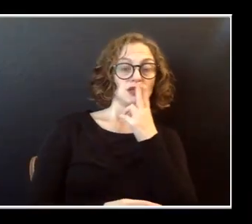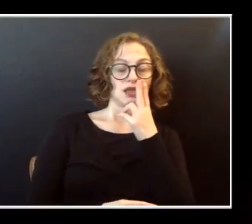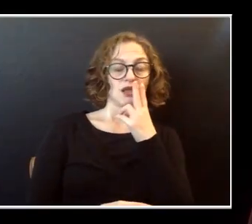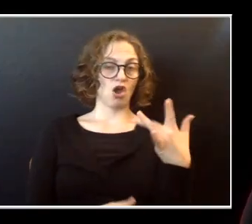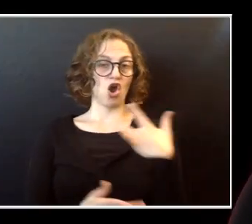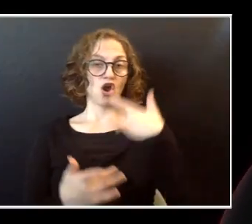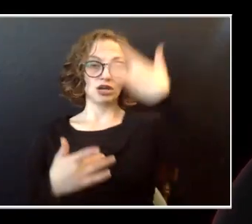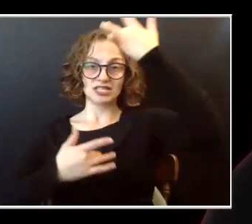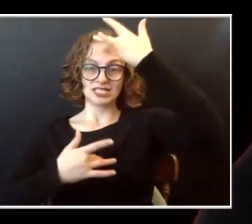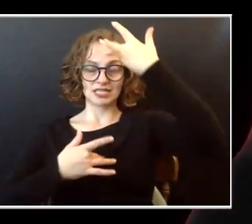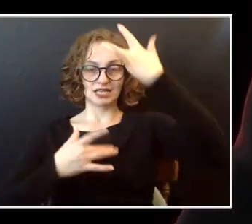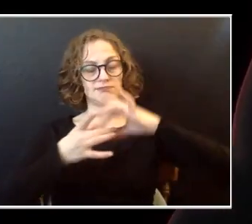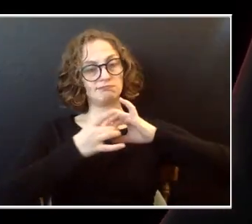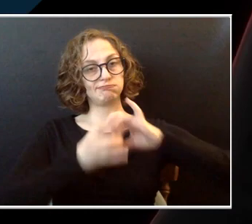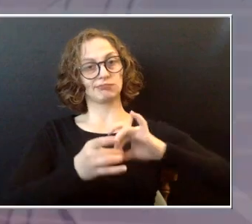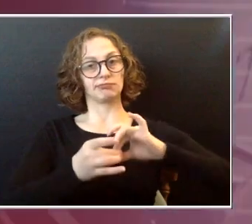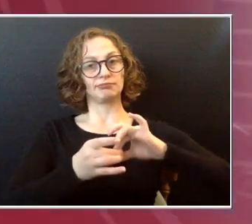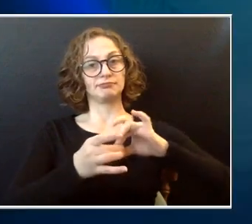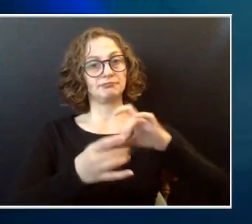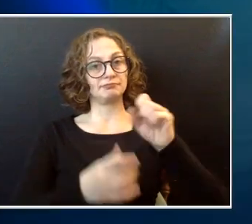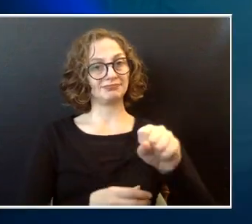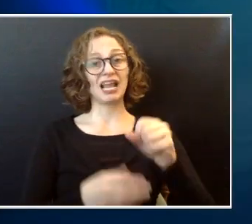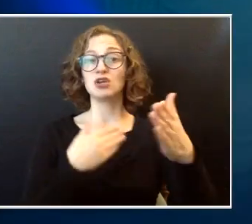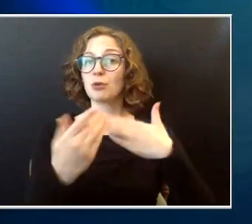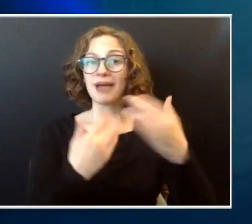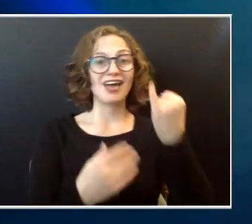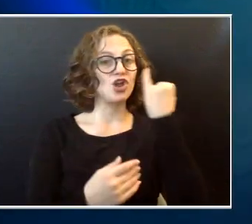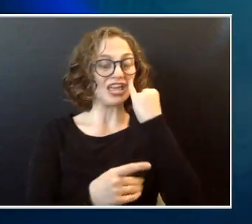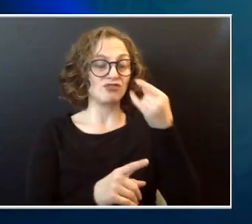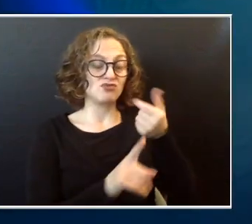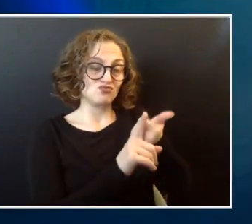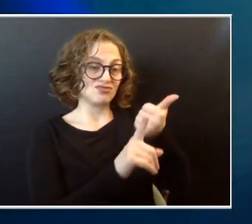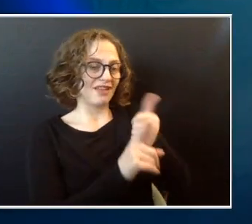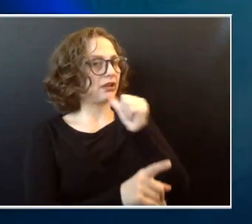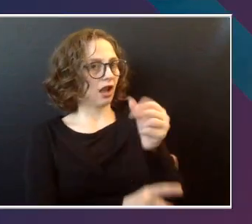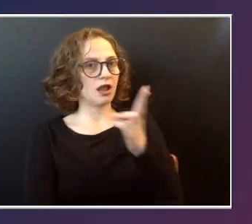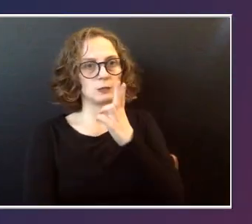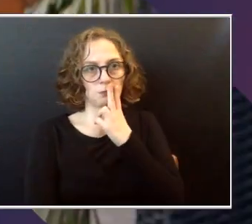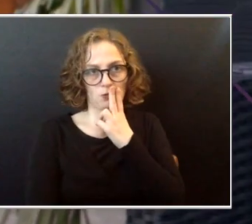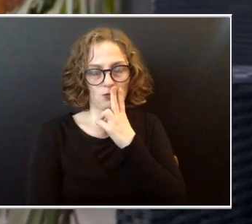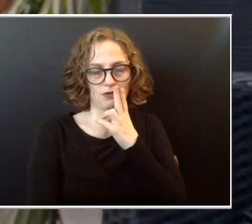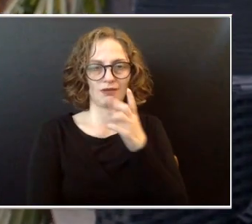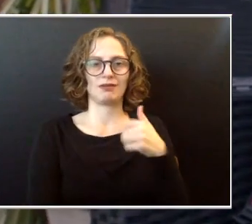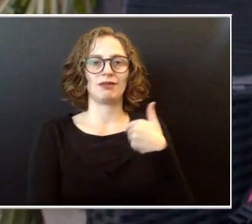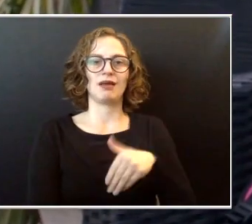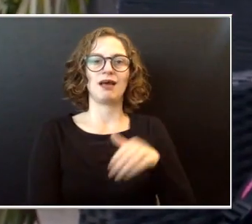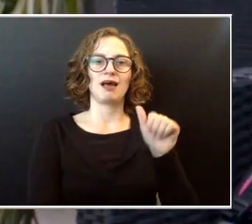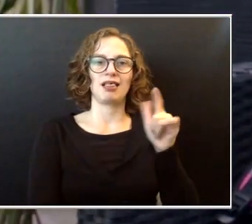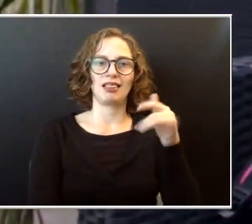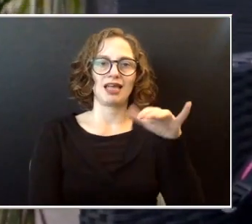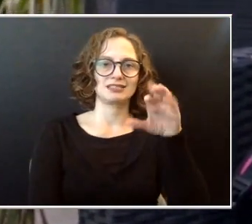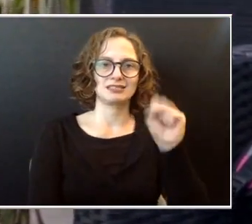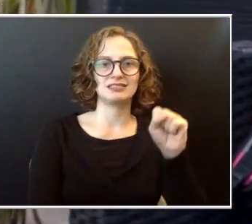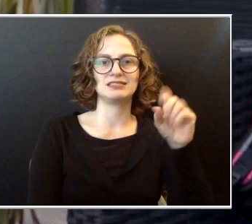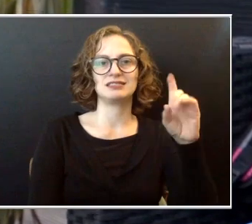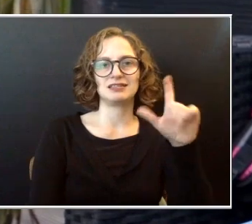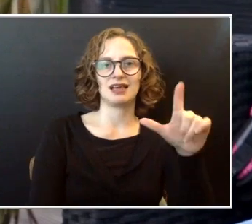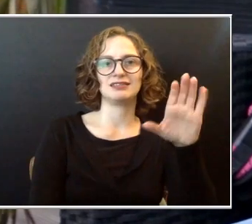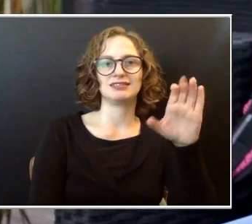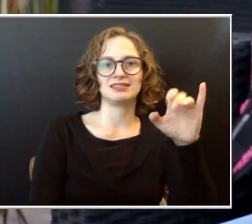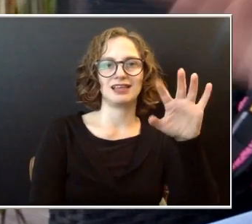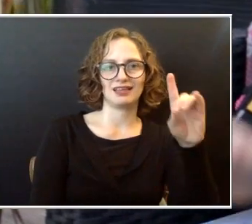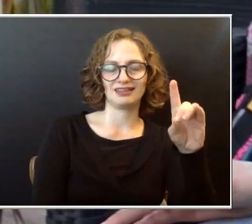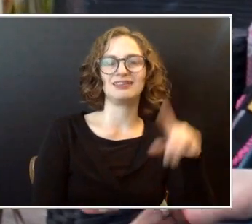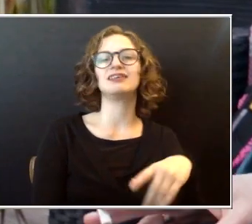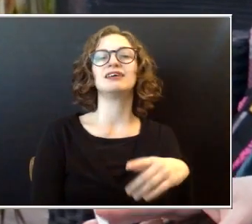even if you're not the one holding the cigarette. I'm Alexis Del Cid. On the next All Things Heart, we see firsthand the generational